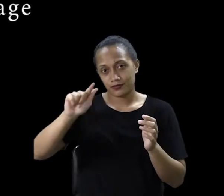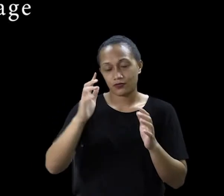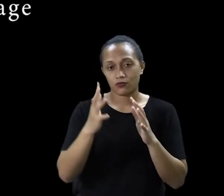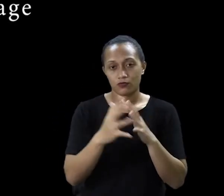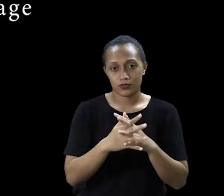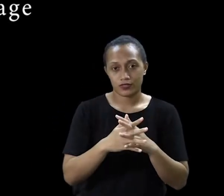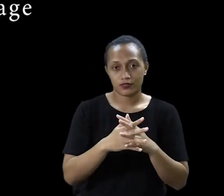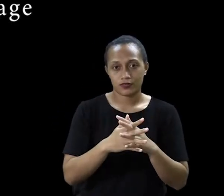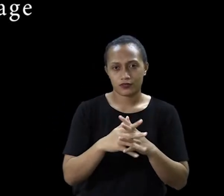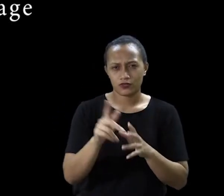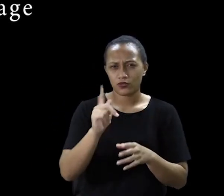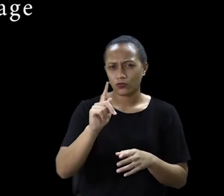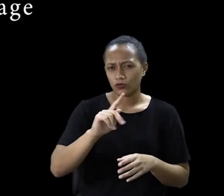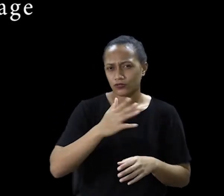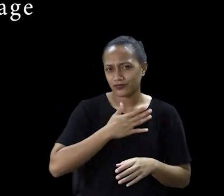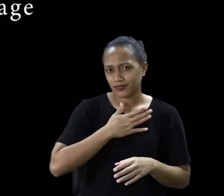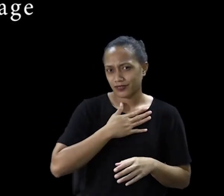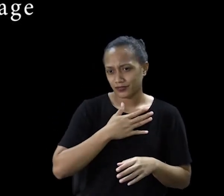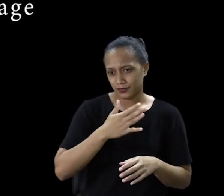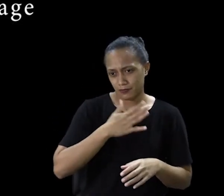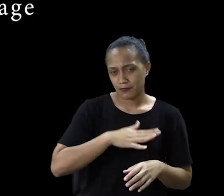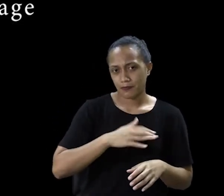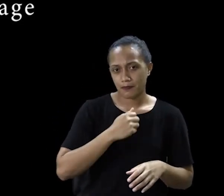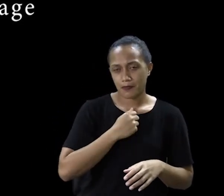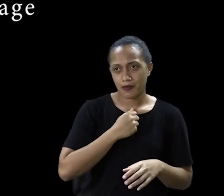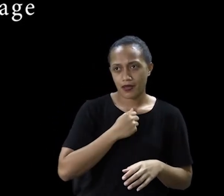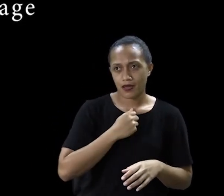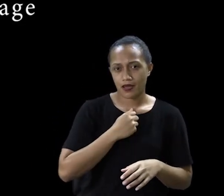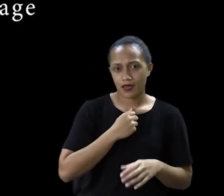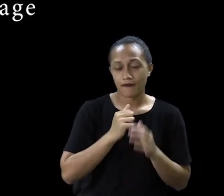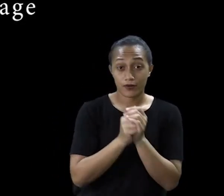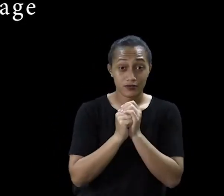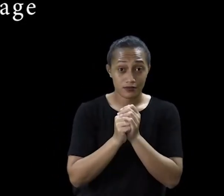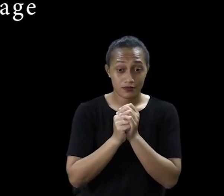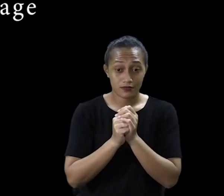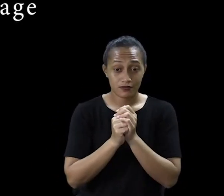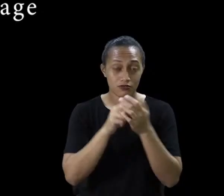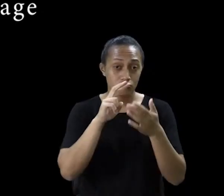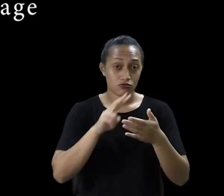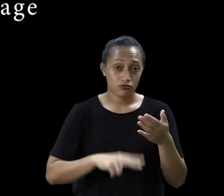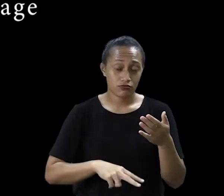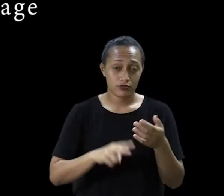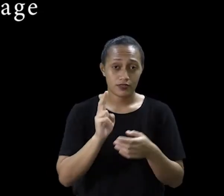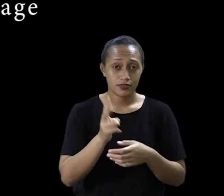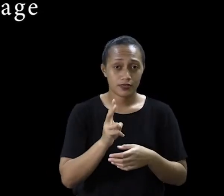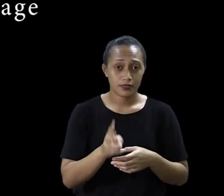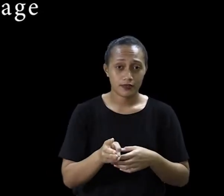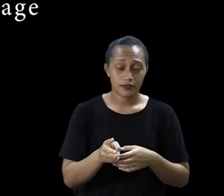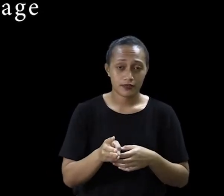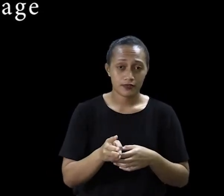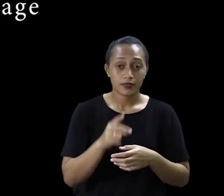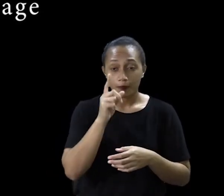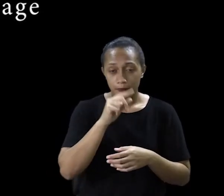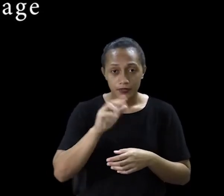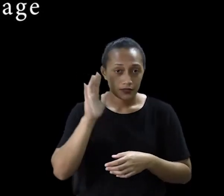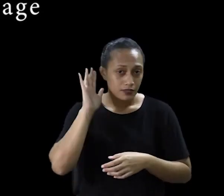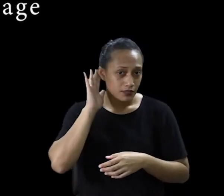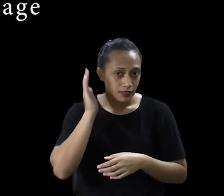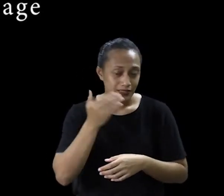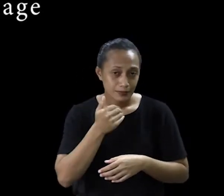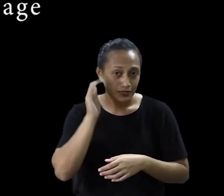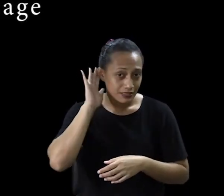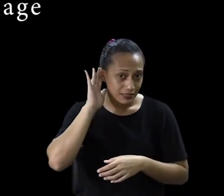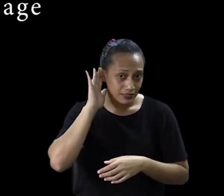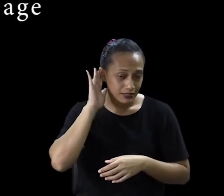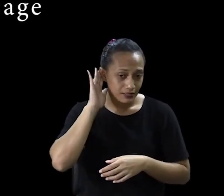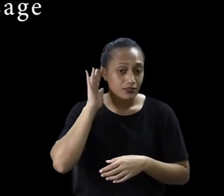week. So would you like to be my friend? I'll read it again. Please listen carefully so you can